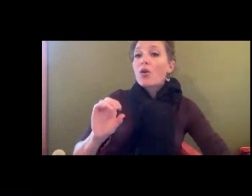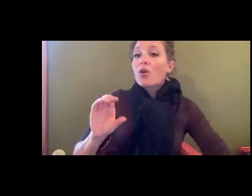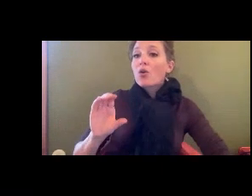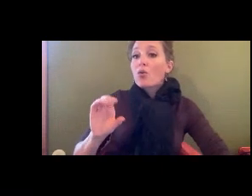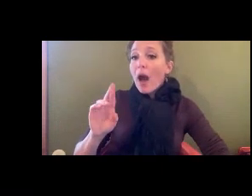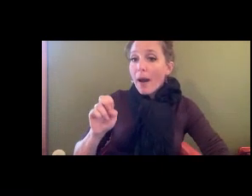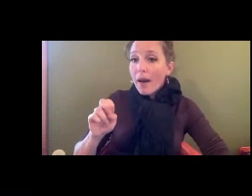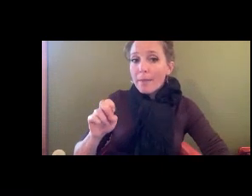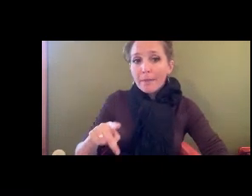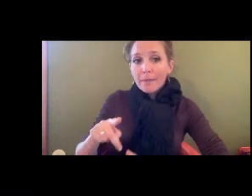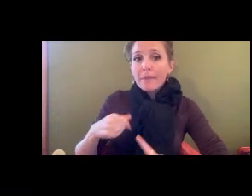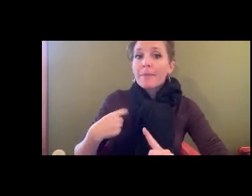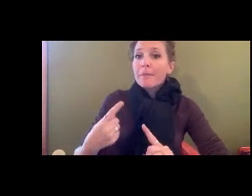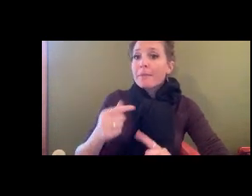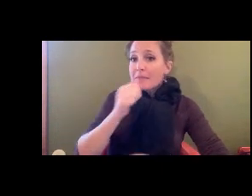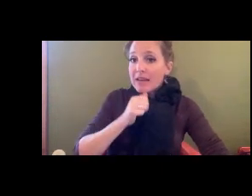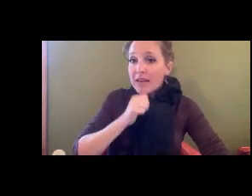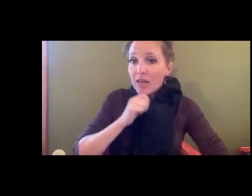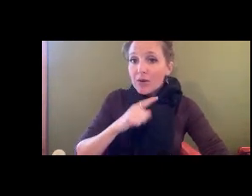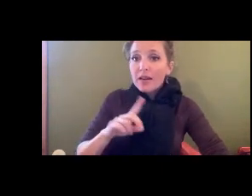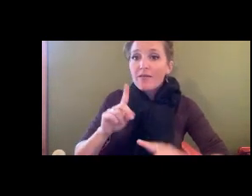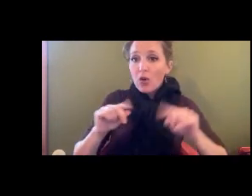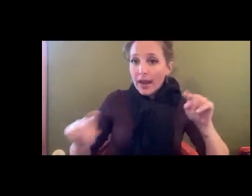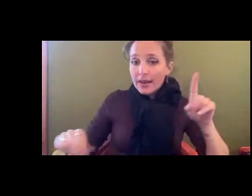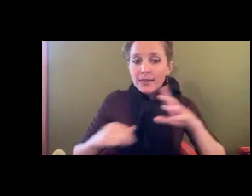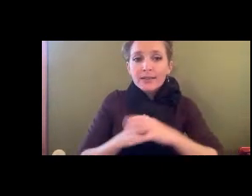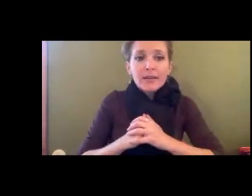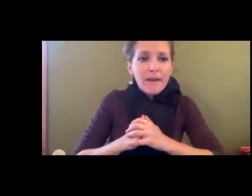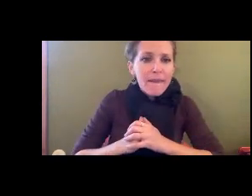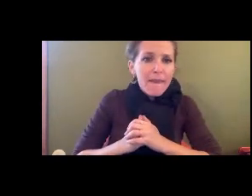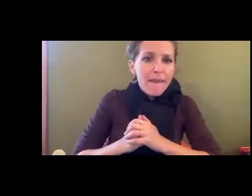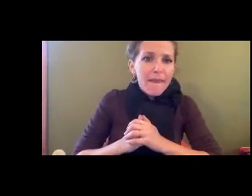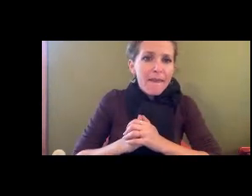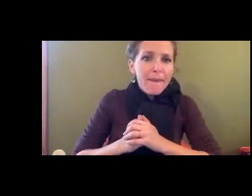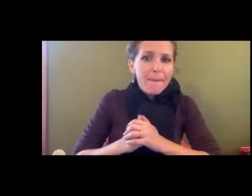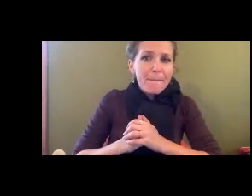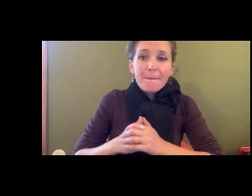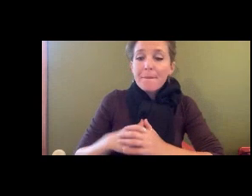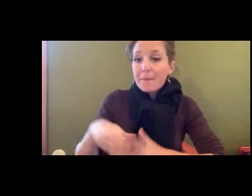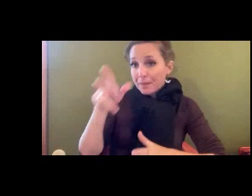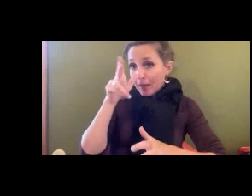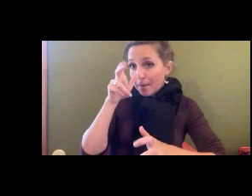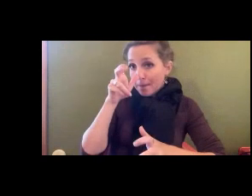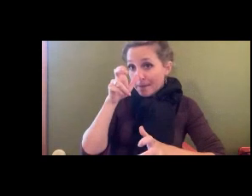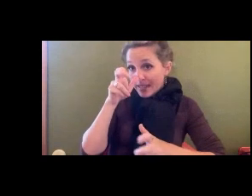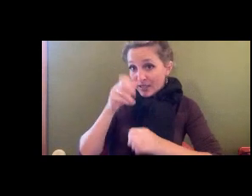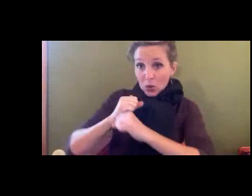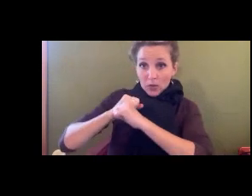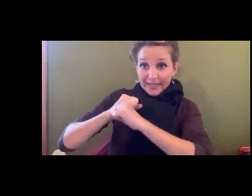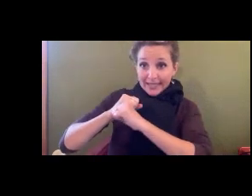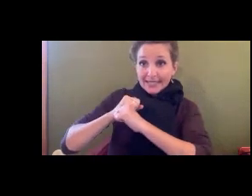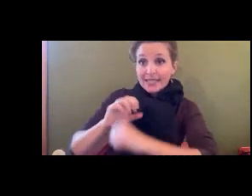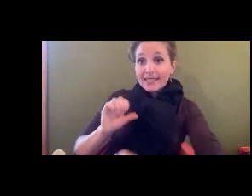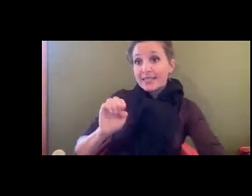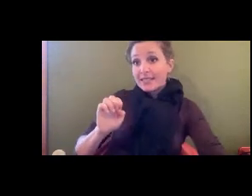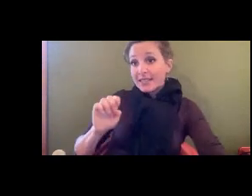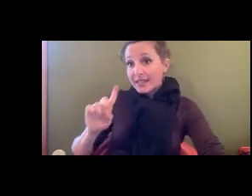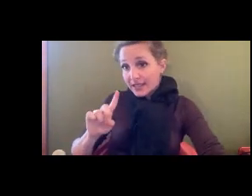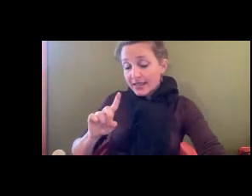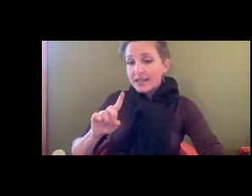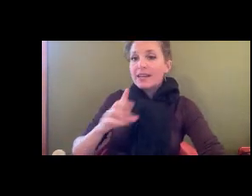varieties. My hand keeps hitting that. Pest-resistant seeds and improved crop protection